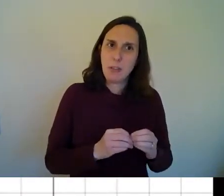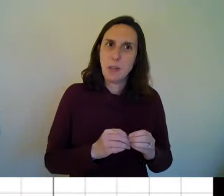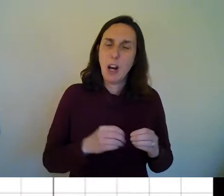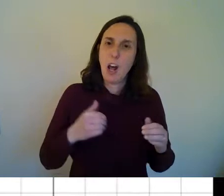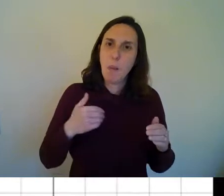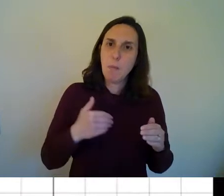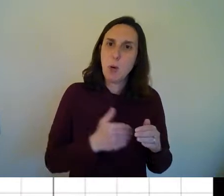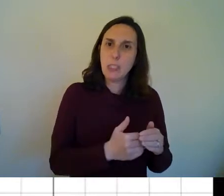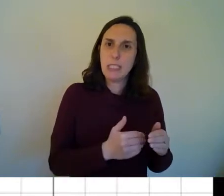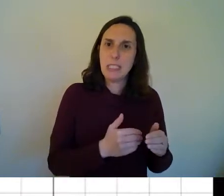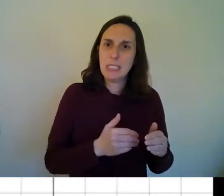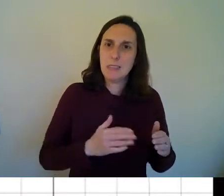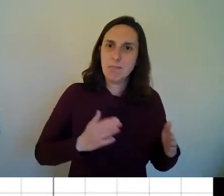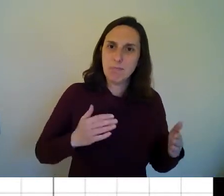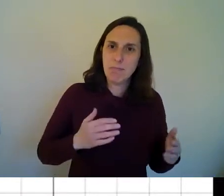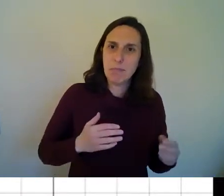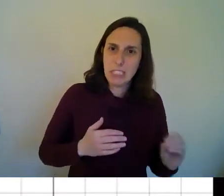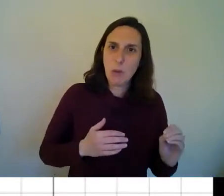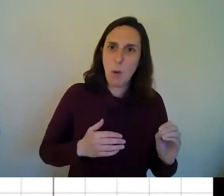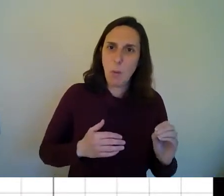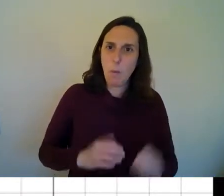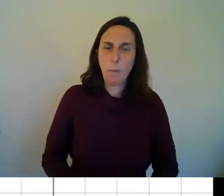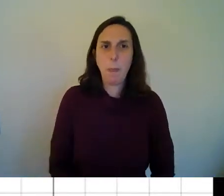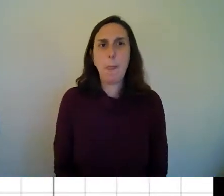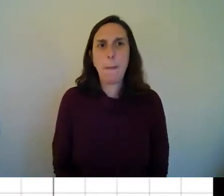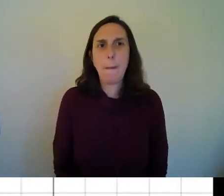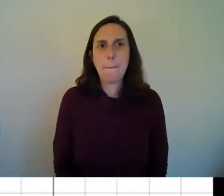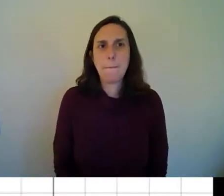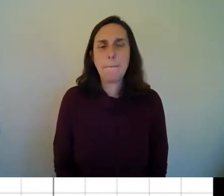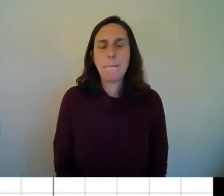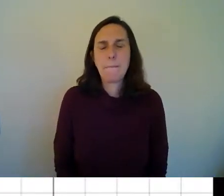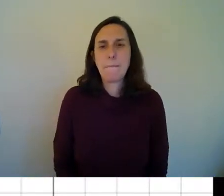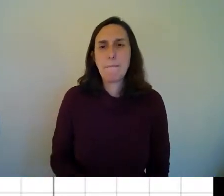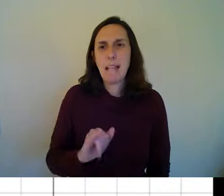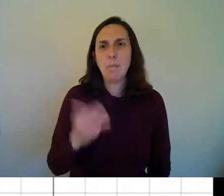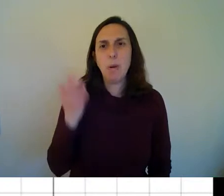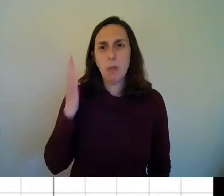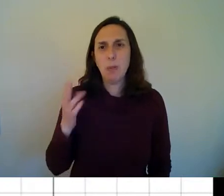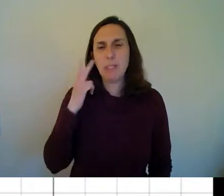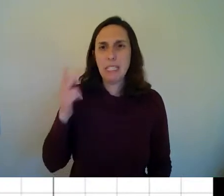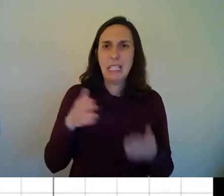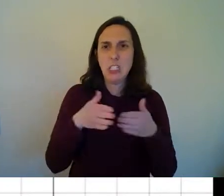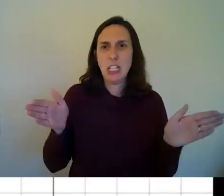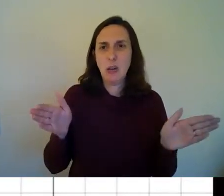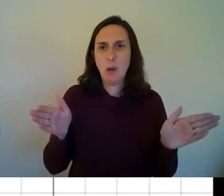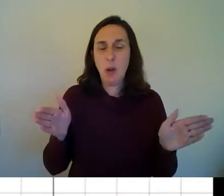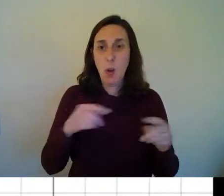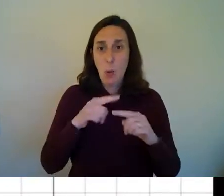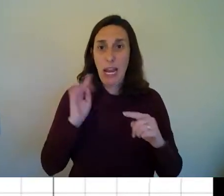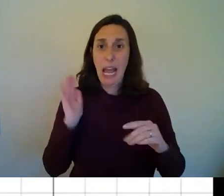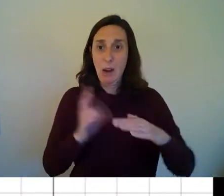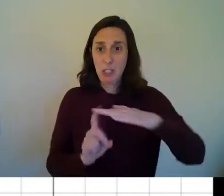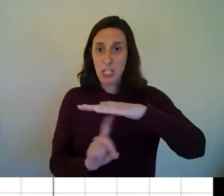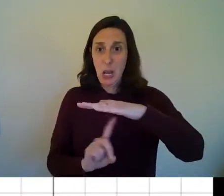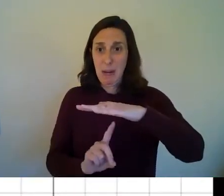0. And that's going to be, I think, the overall thing that we'll see is when our denominators get